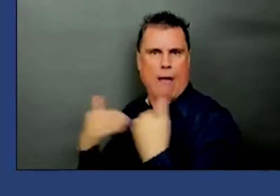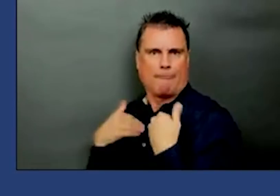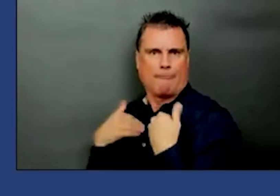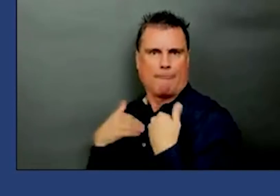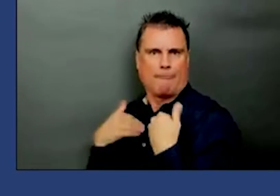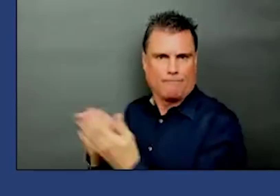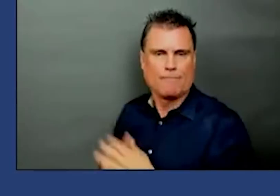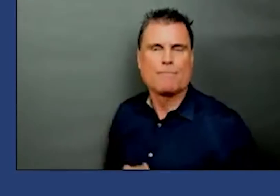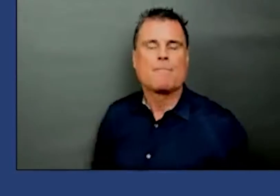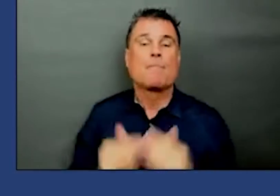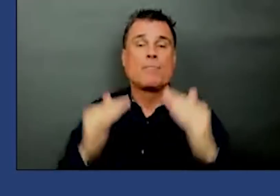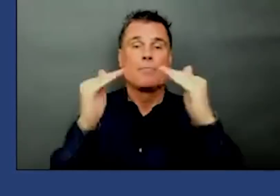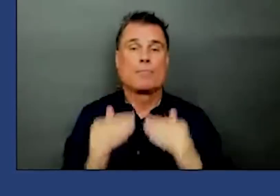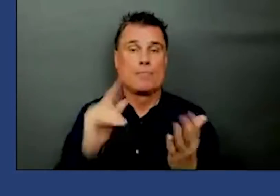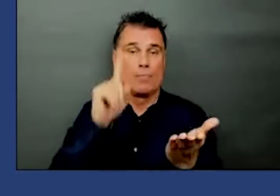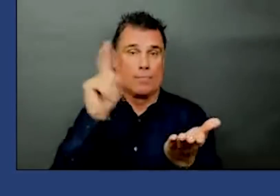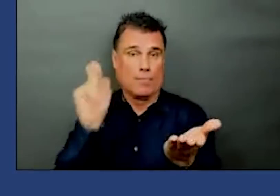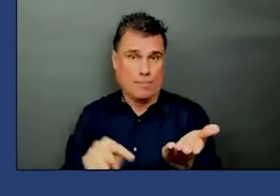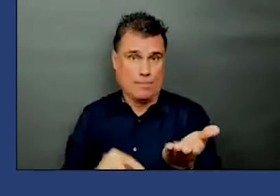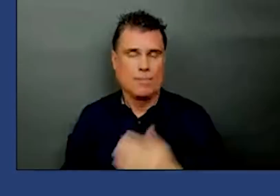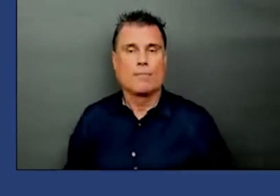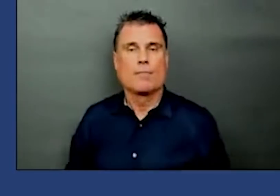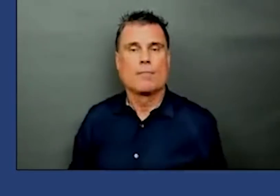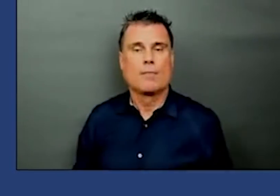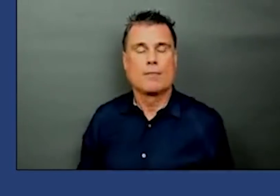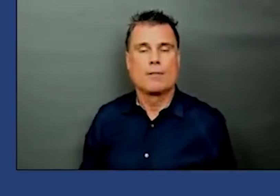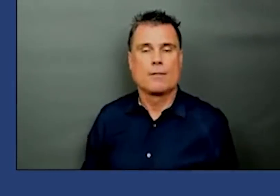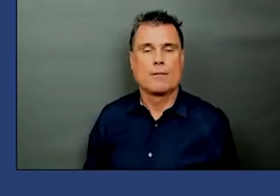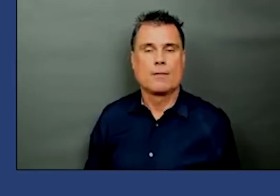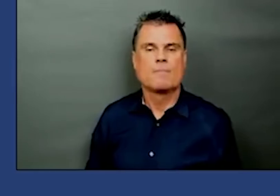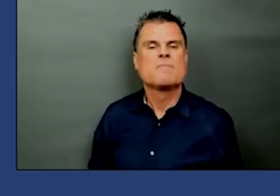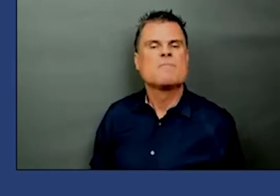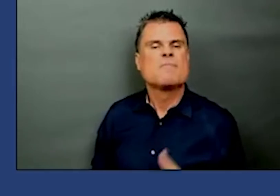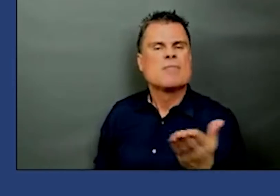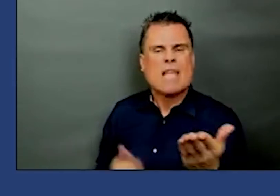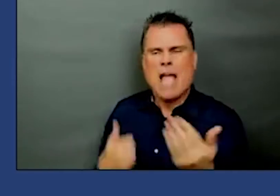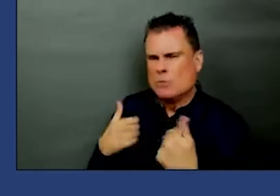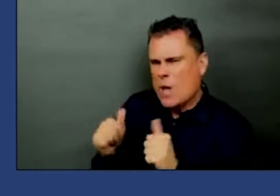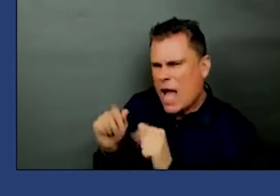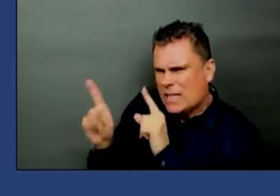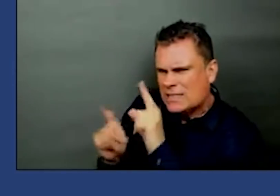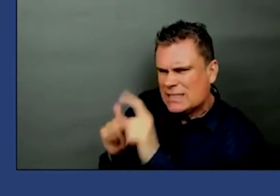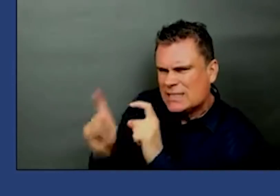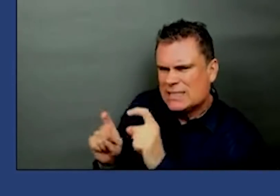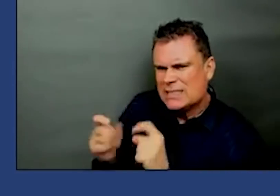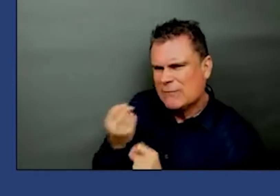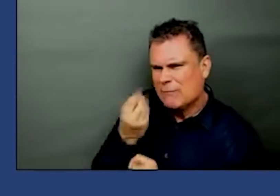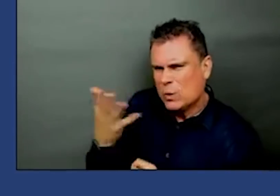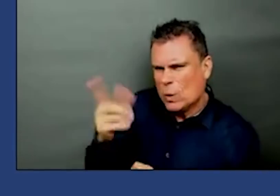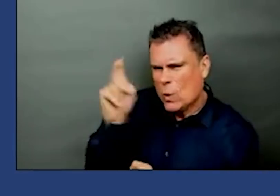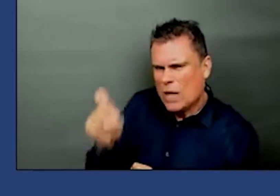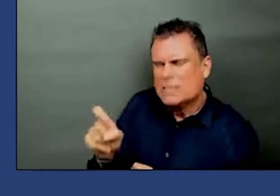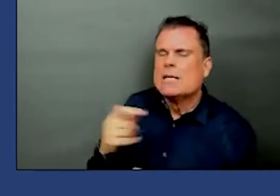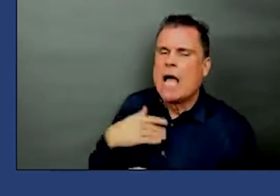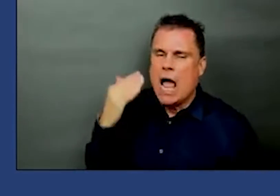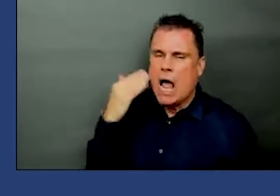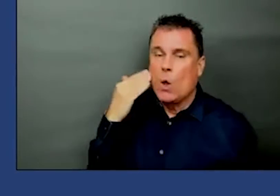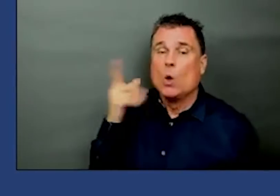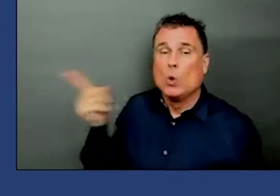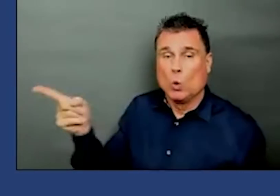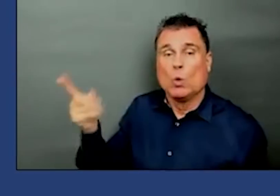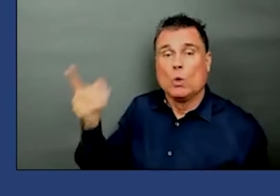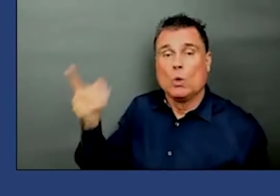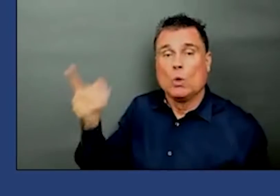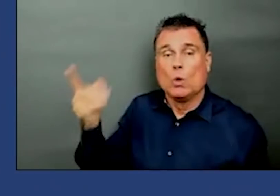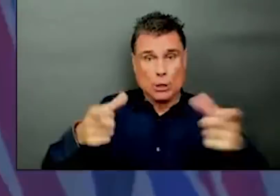Thank you very much. I'm going to try a little bit of what Richard did and get a couple things in. Just first, if you could just clarify, I know the checks coming out starting in March. Can you say how